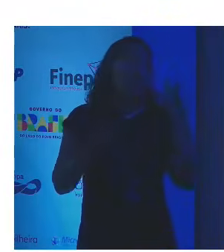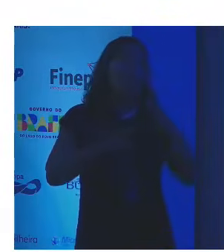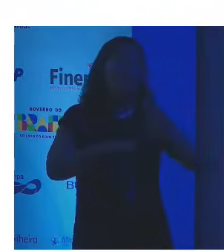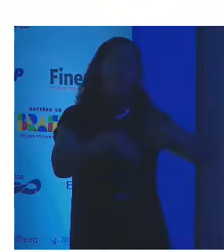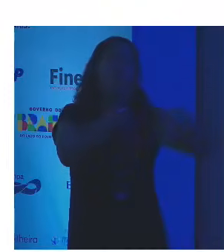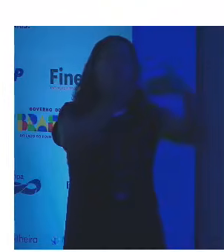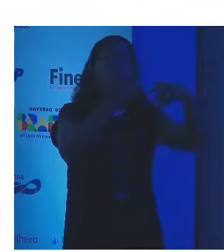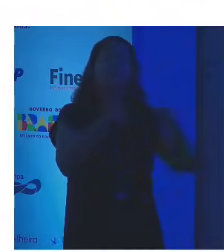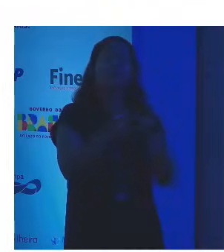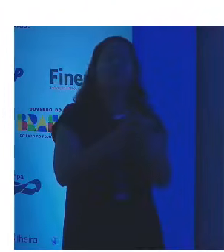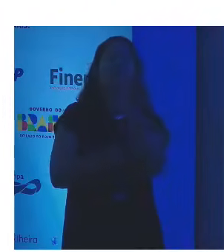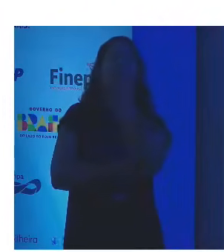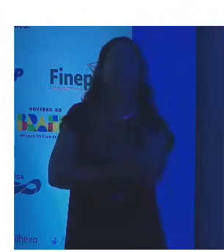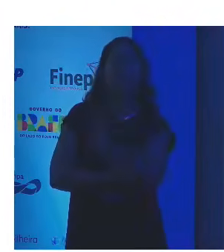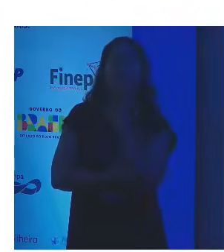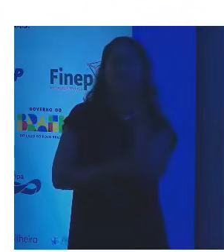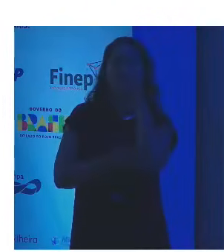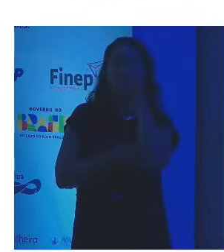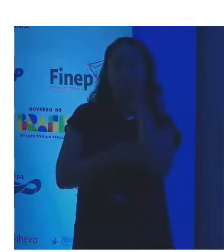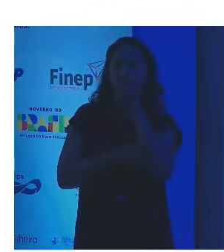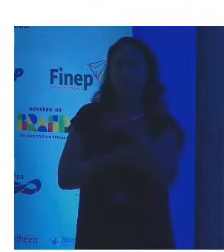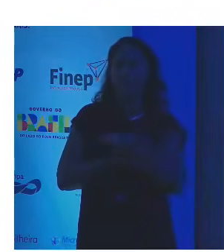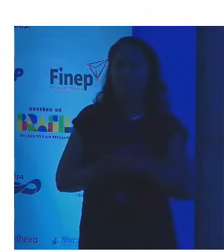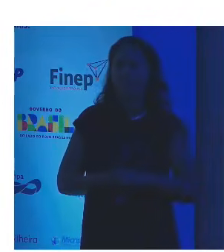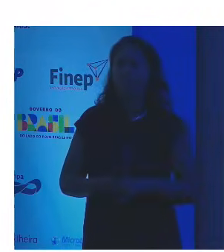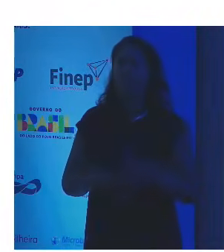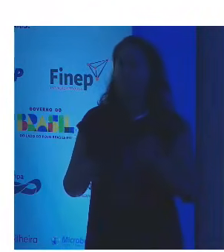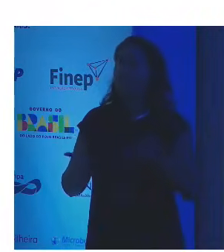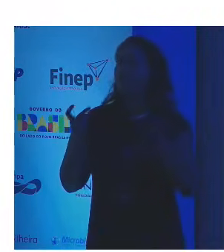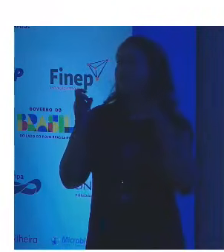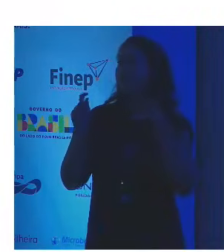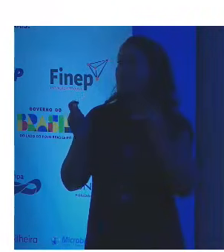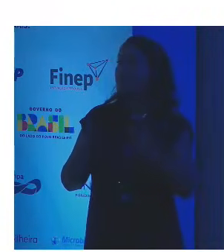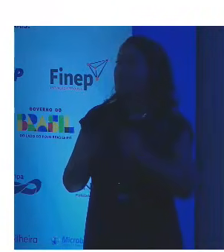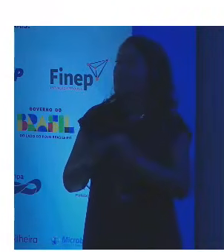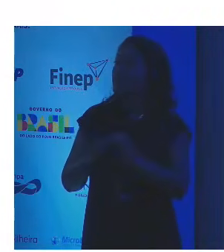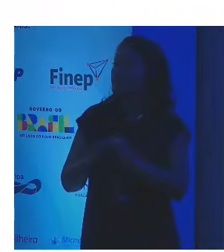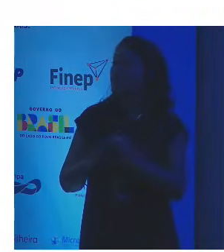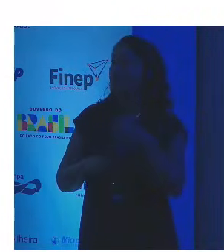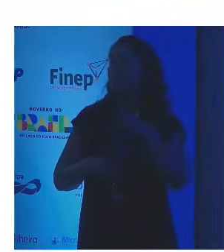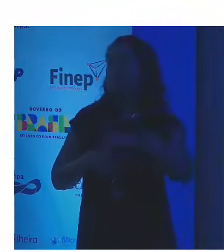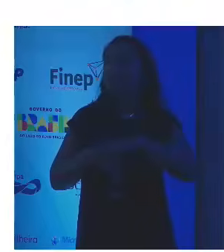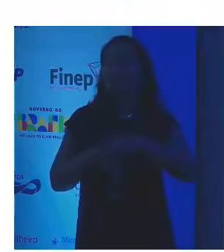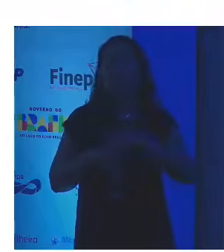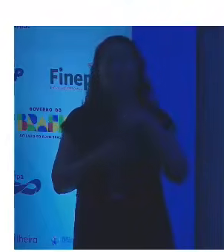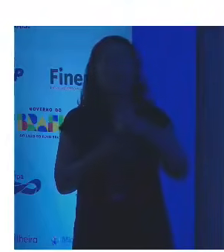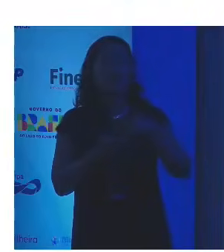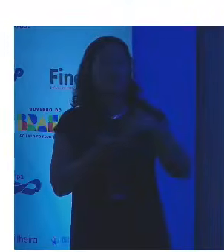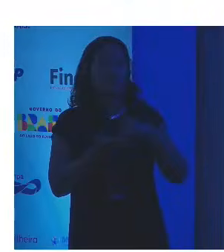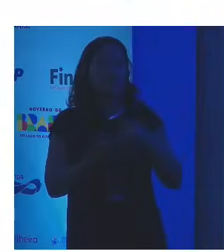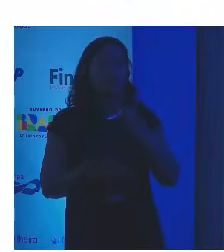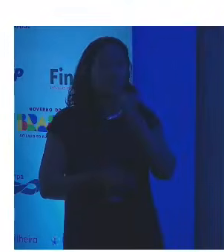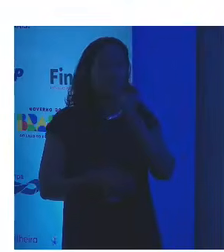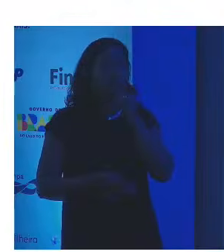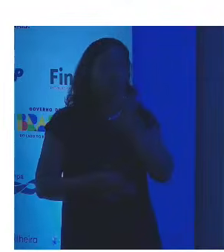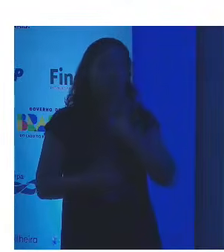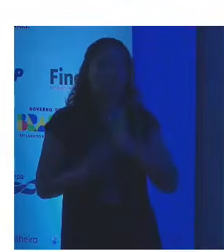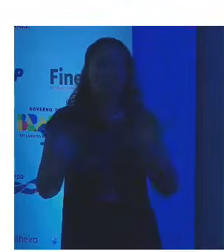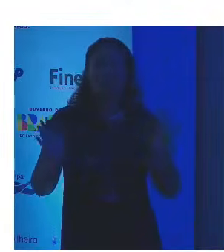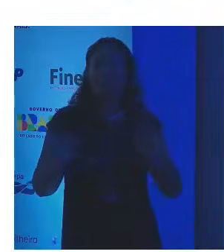of the risk. And you do this in your office quietly without provoking a social crisis,